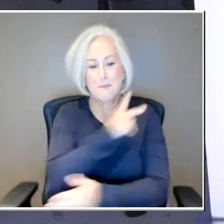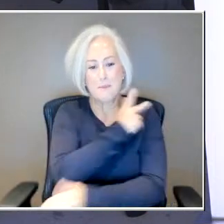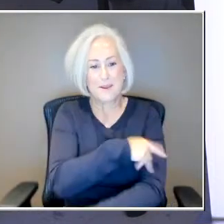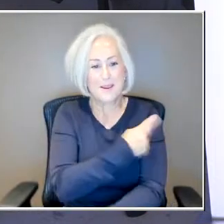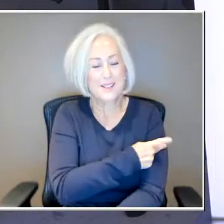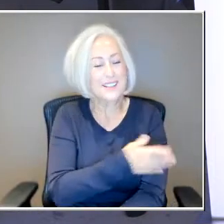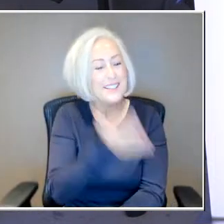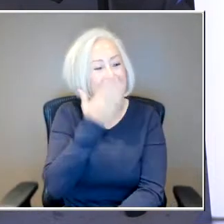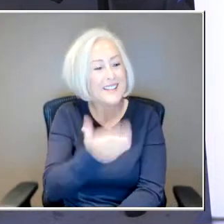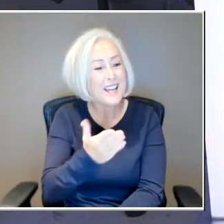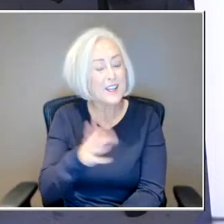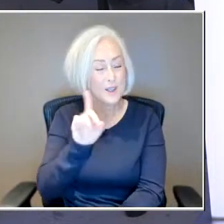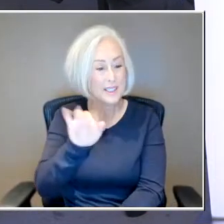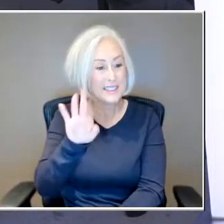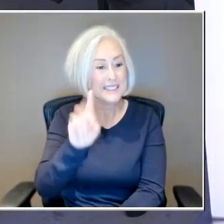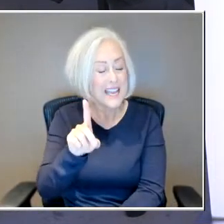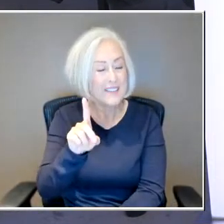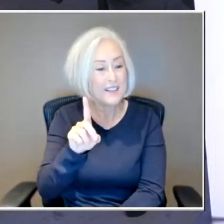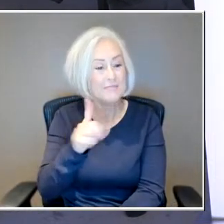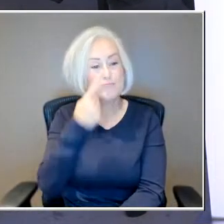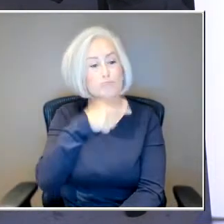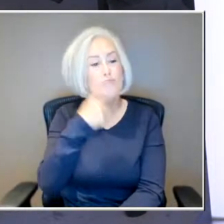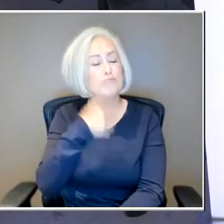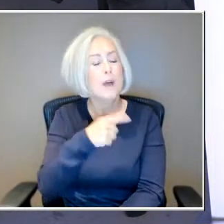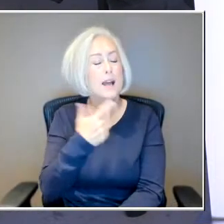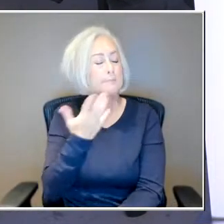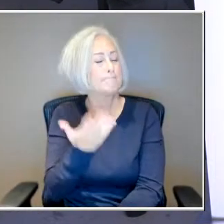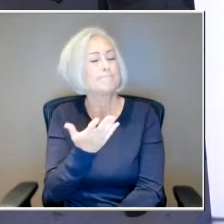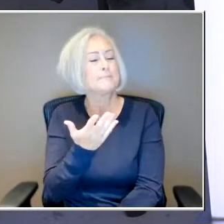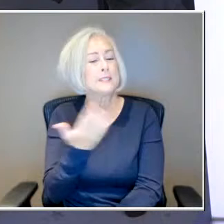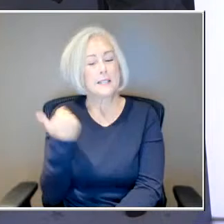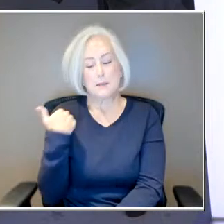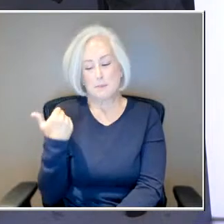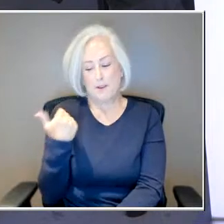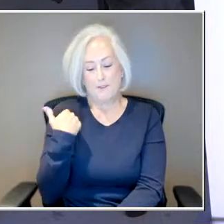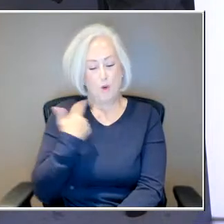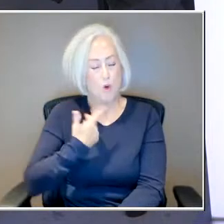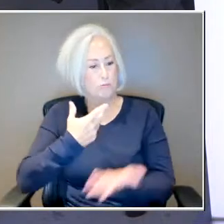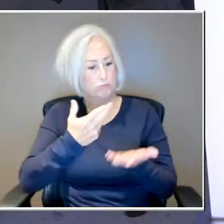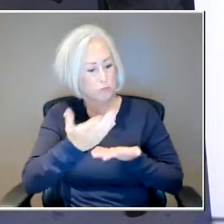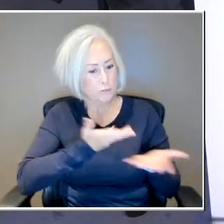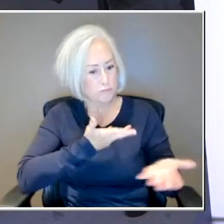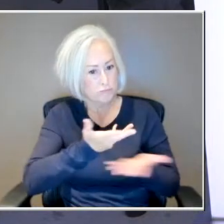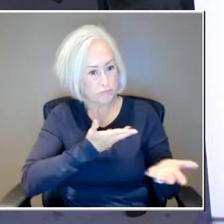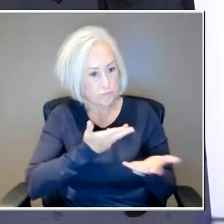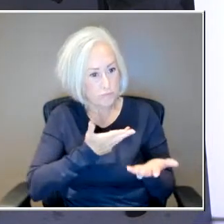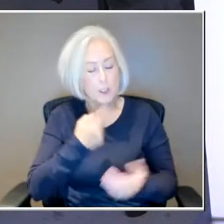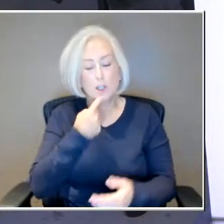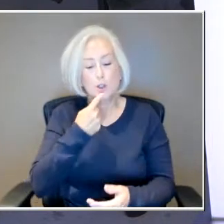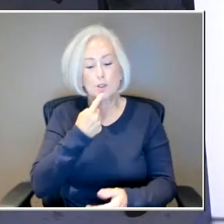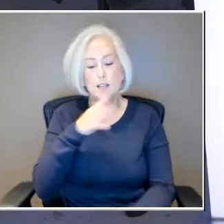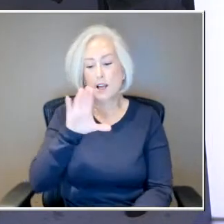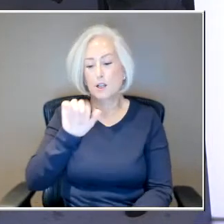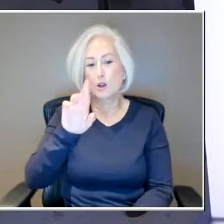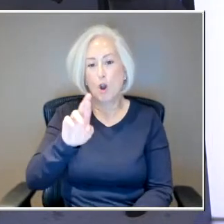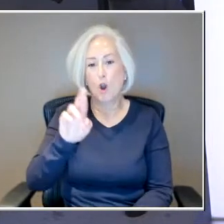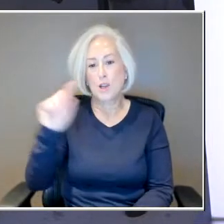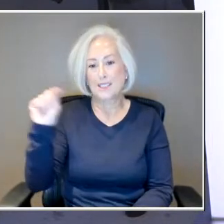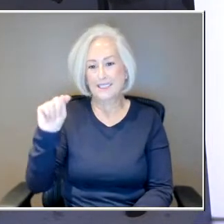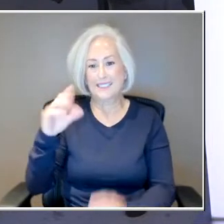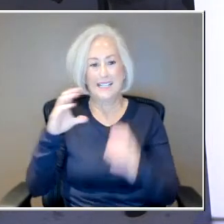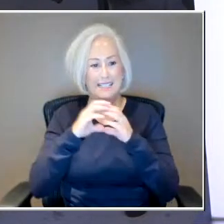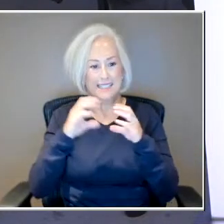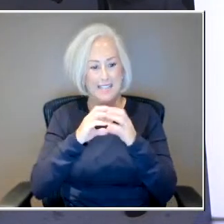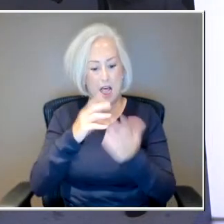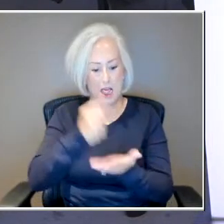David, let's start with you. So you told us when we spoke with you last that CAR T therapy, it gave you hope. When you heard about it